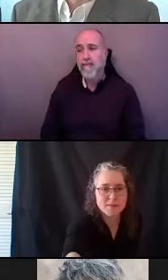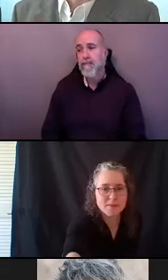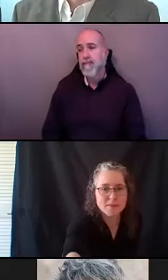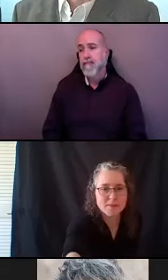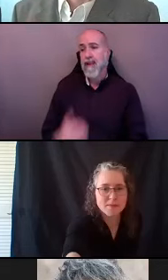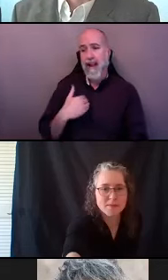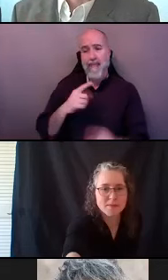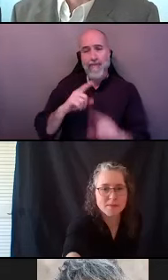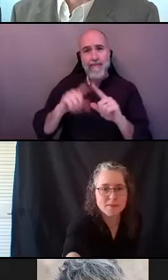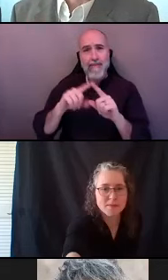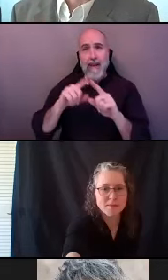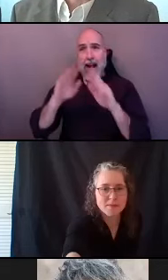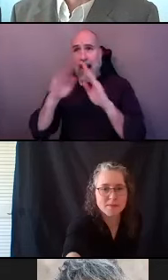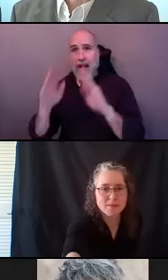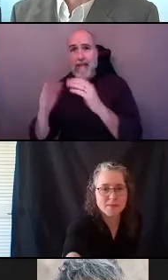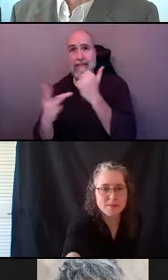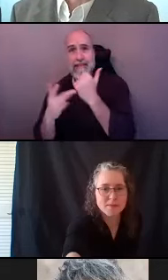partnership.